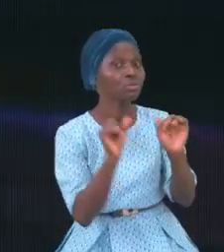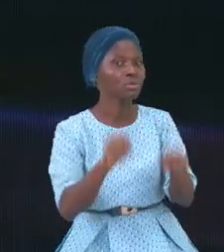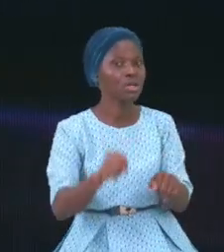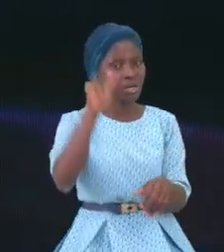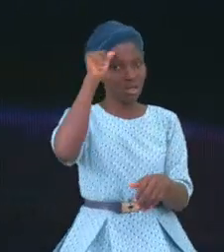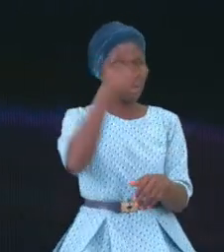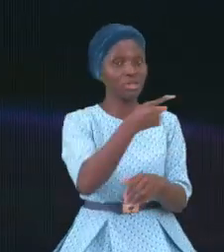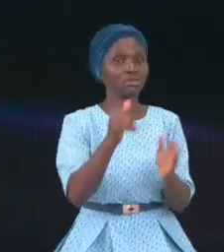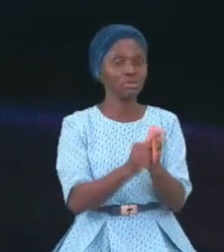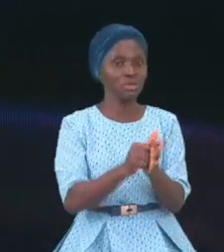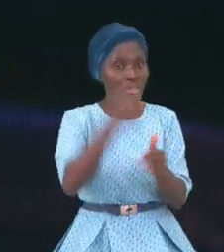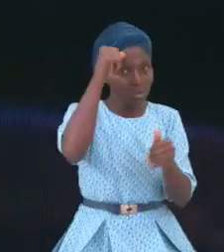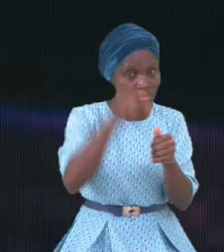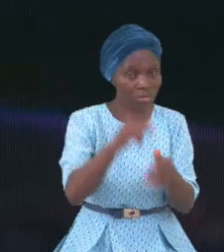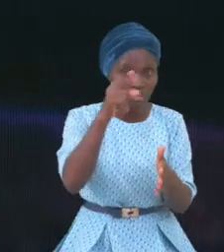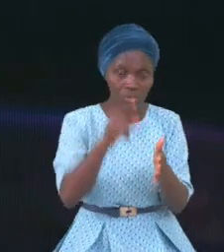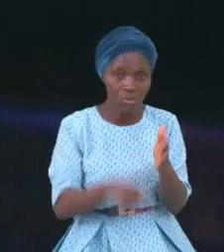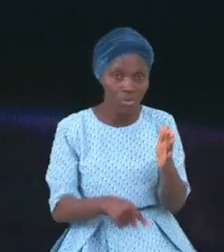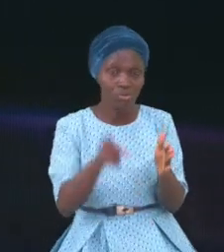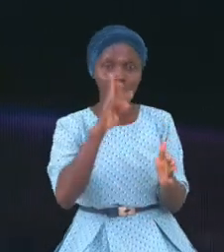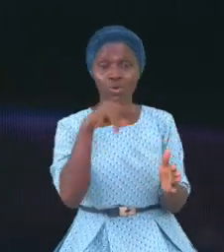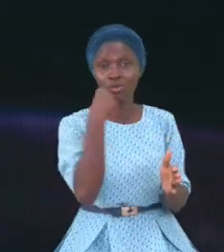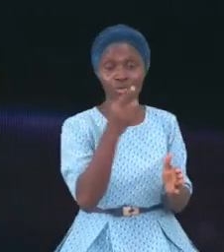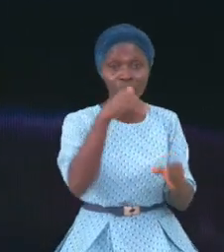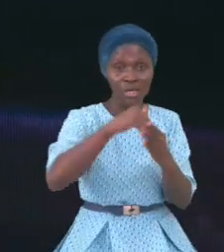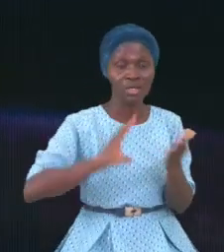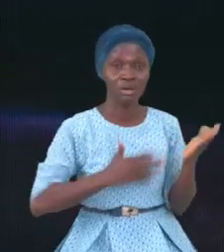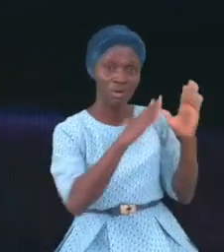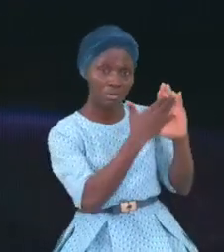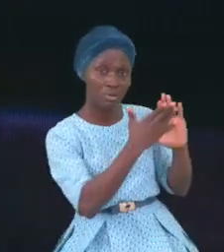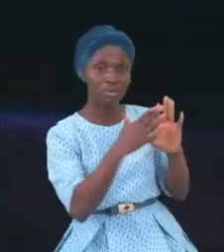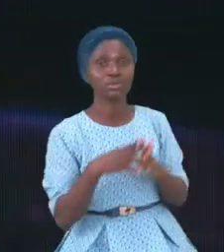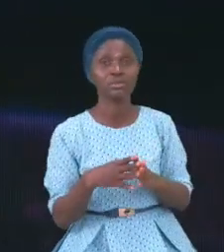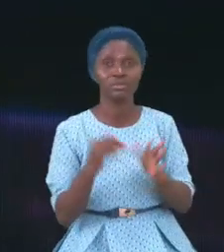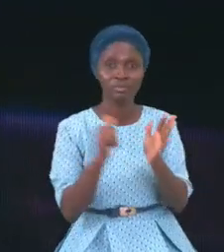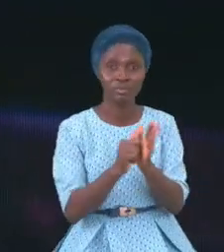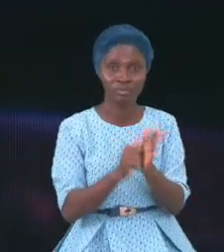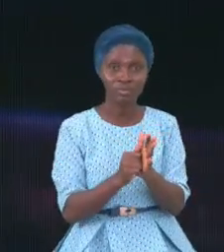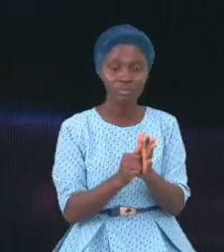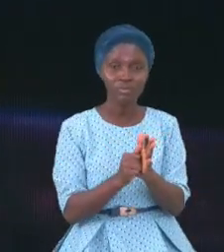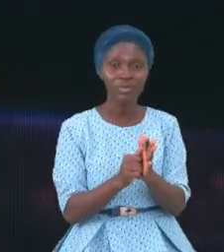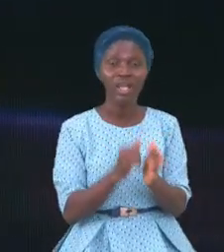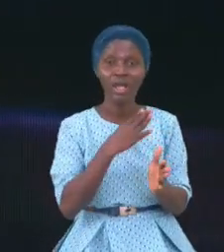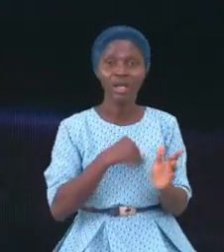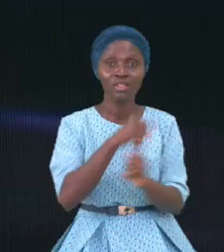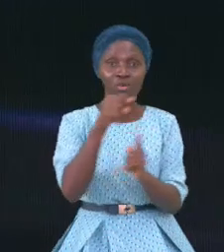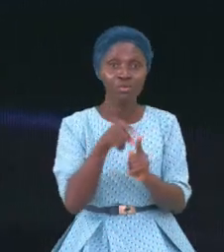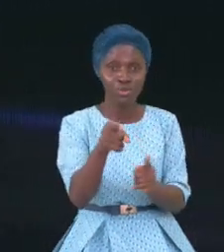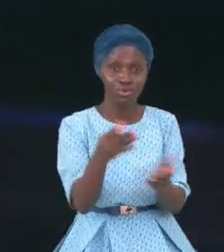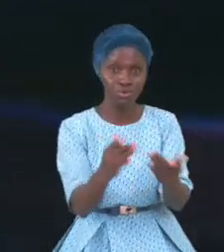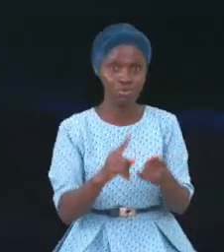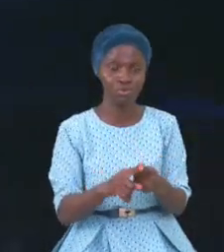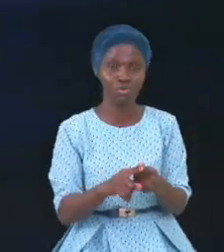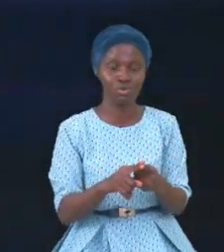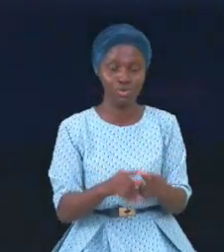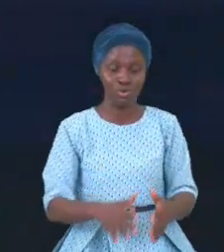compromising, when the flesh is taking over, and when you want to live a easy life, an easy life, when you want